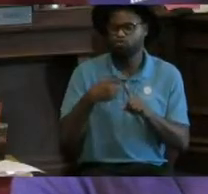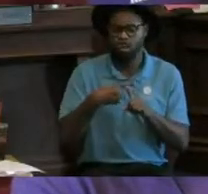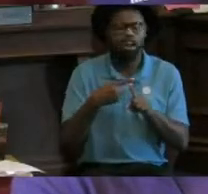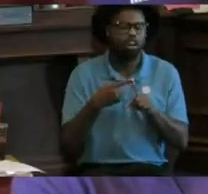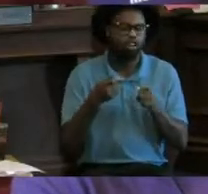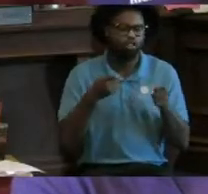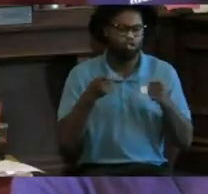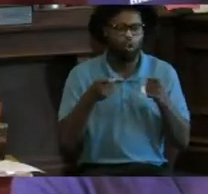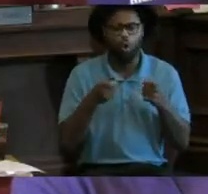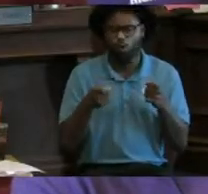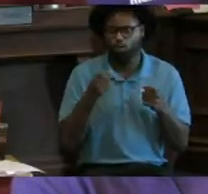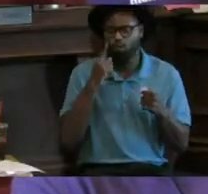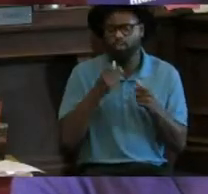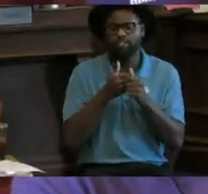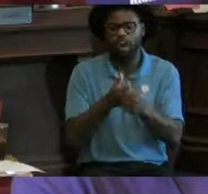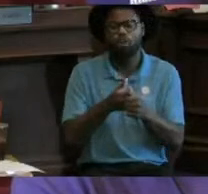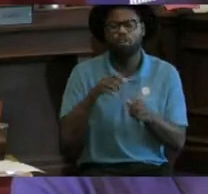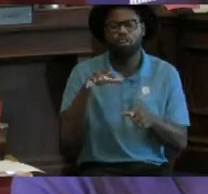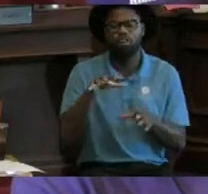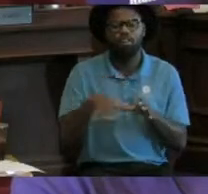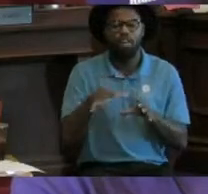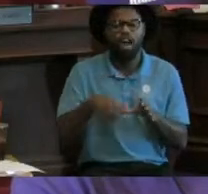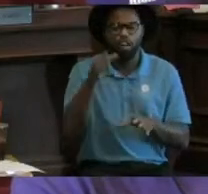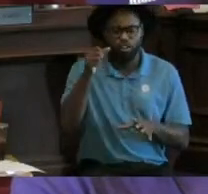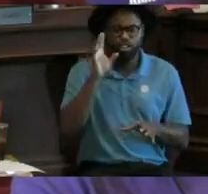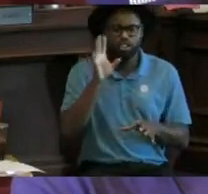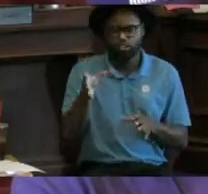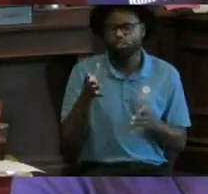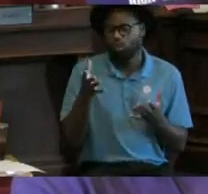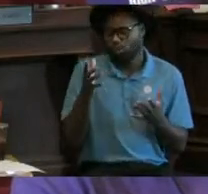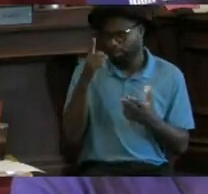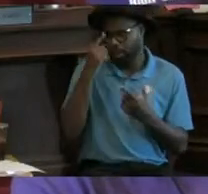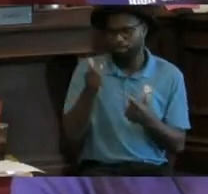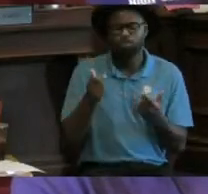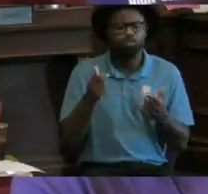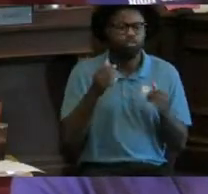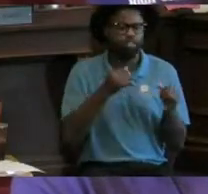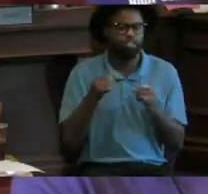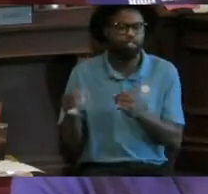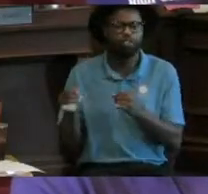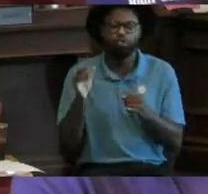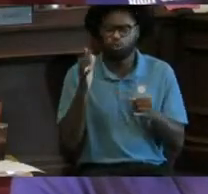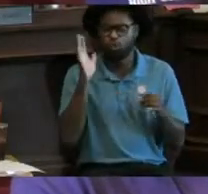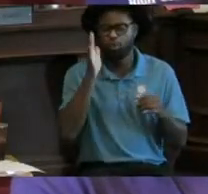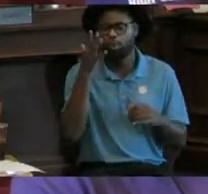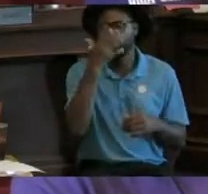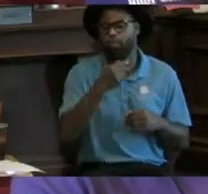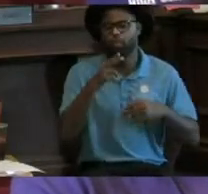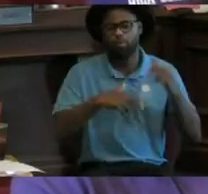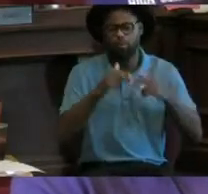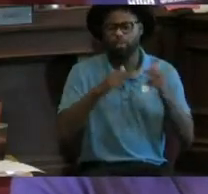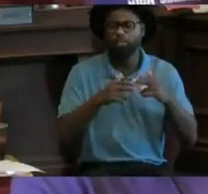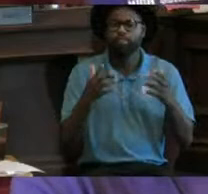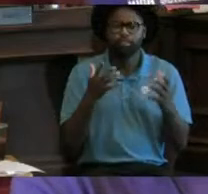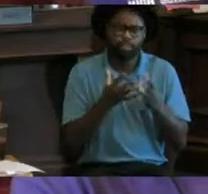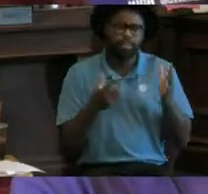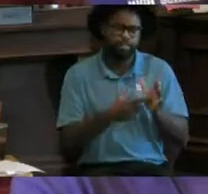up to individuals. But there's going to be a waiting list for this building. It's going to be a beautiful building. There's so much demand for this housing.